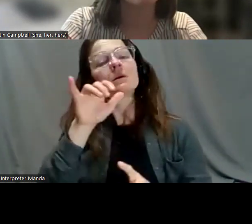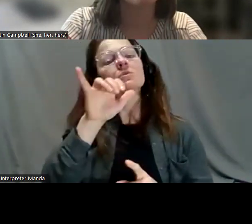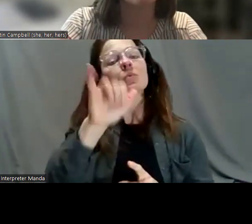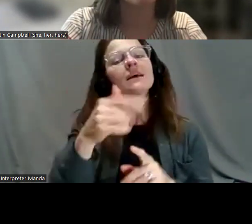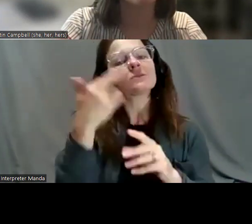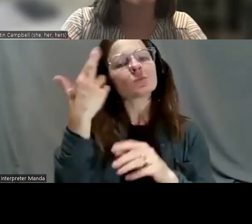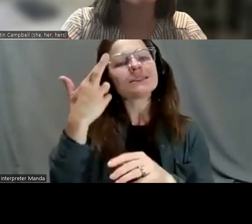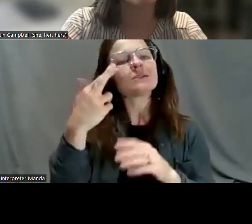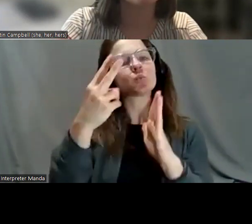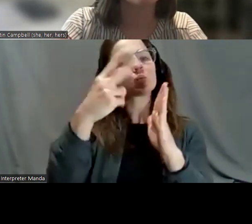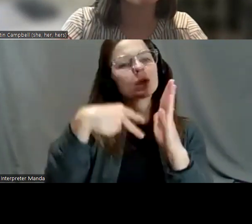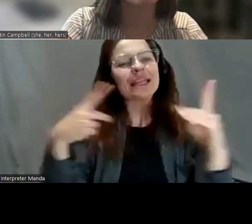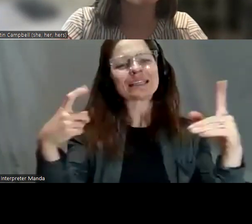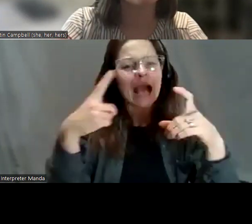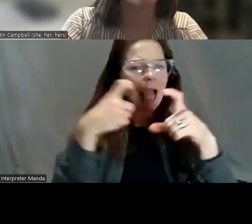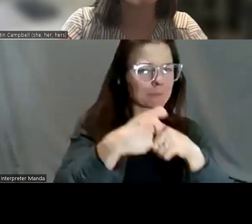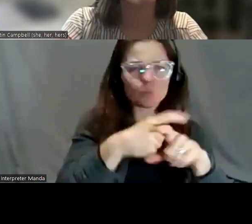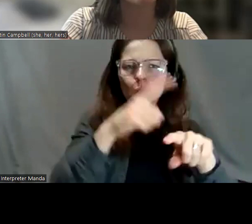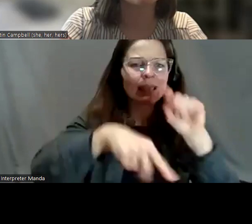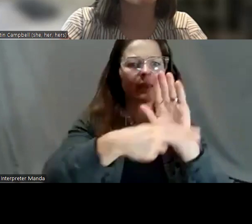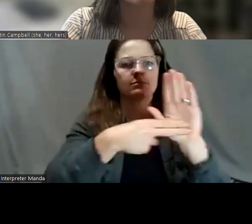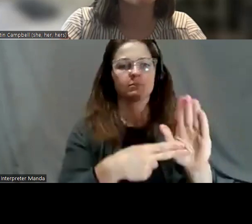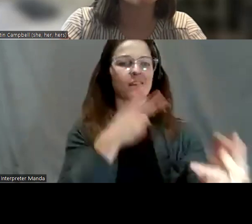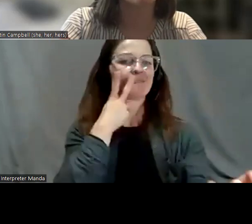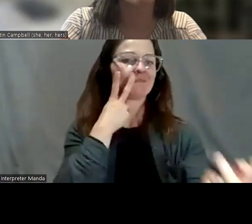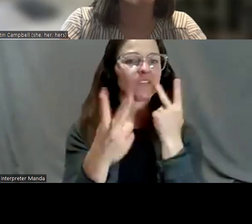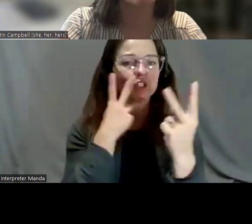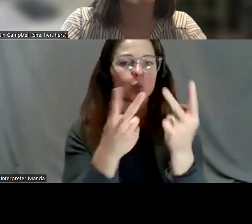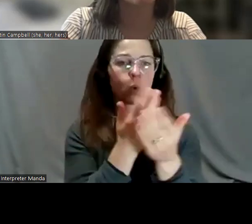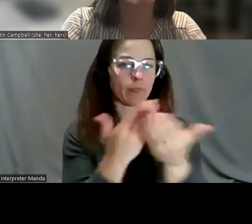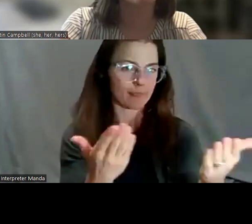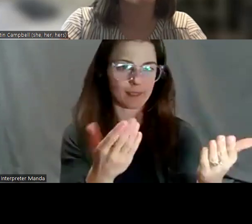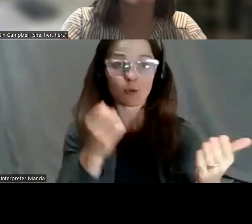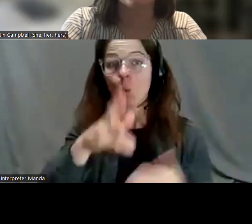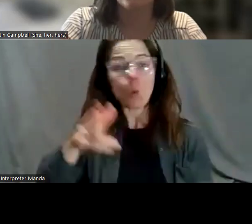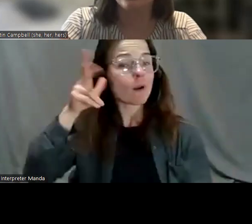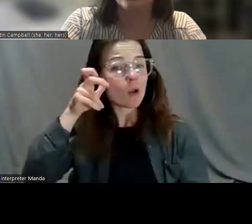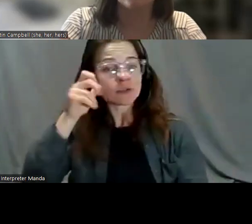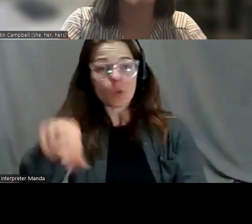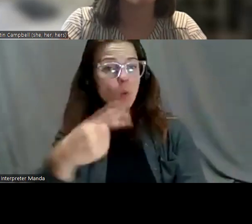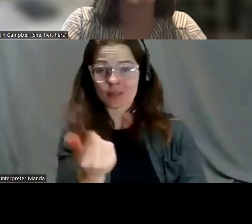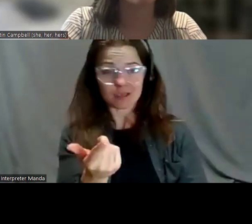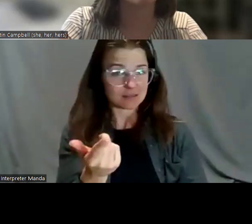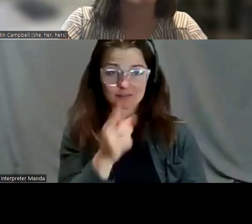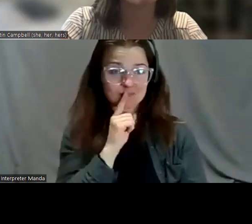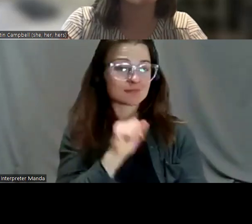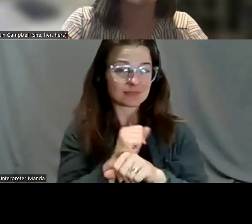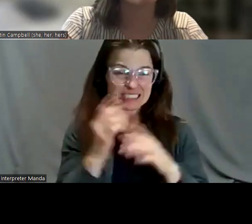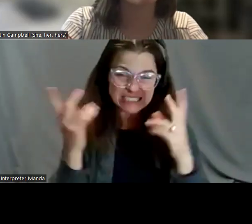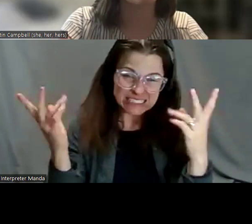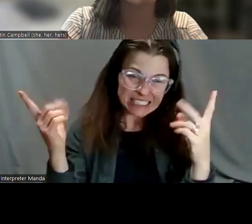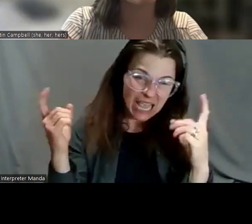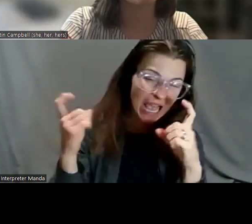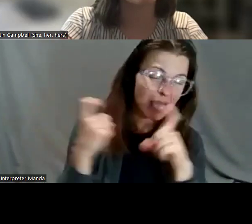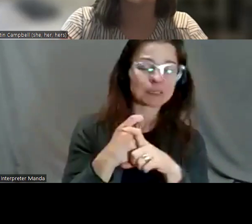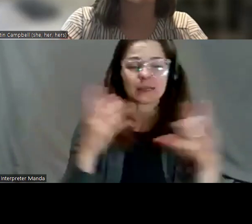we cannot simply call it a visual exercise or even an auditory exercise. So it's a very complicated